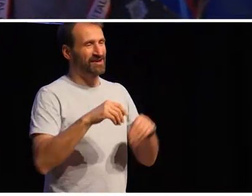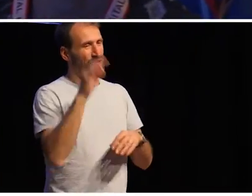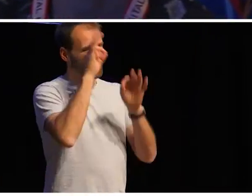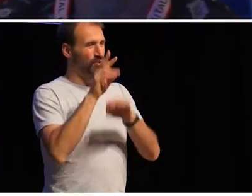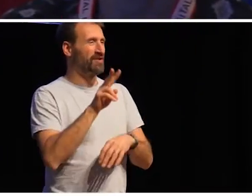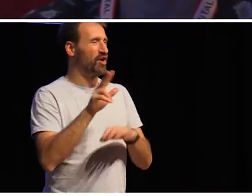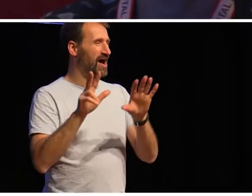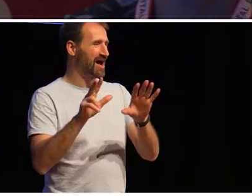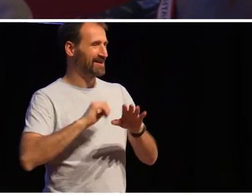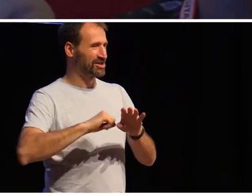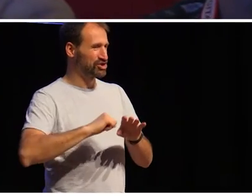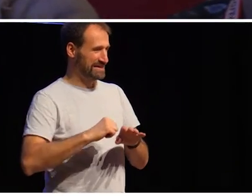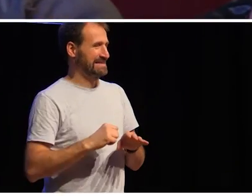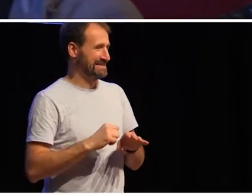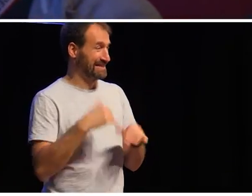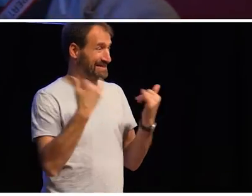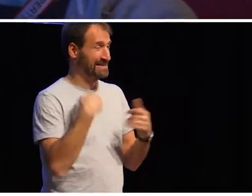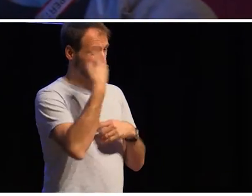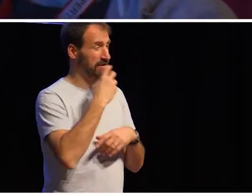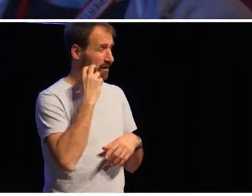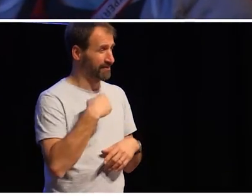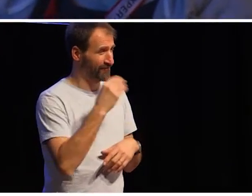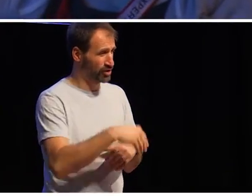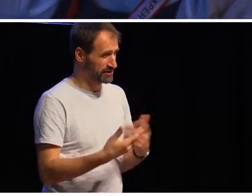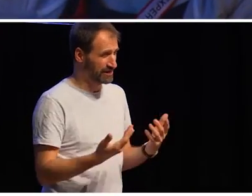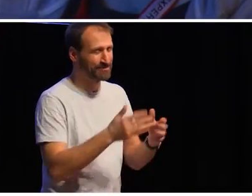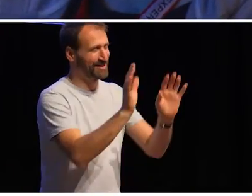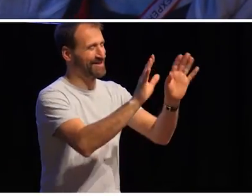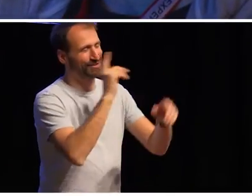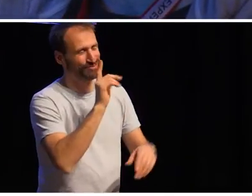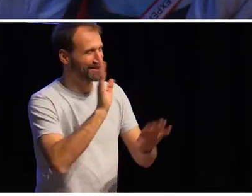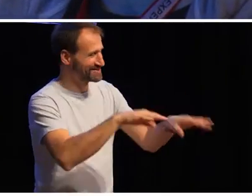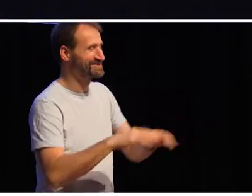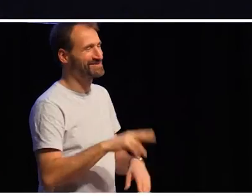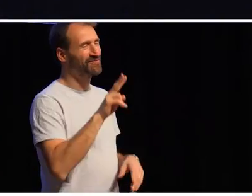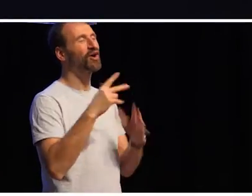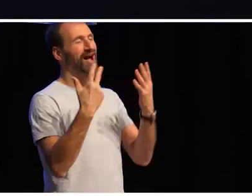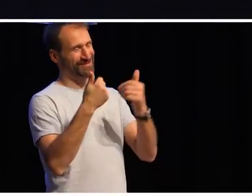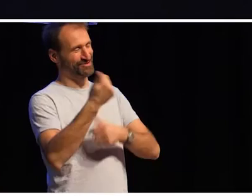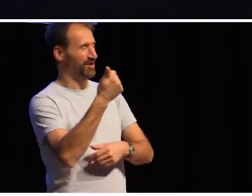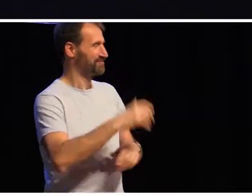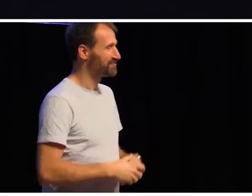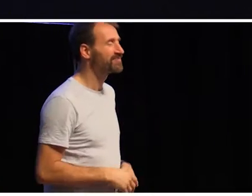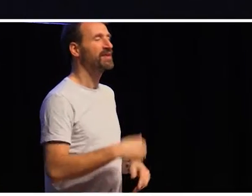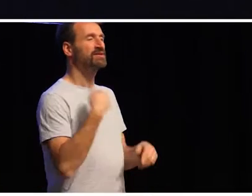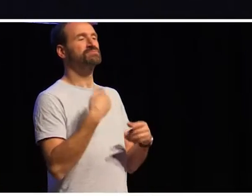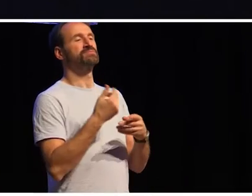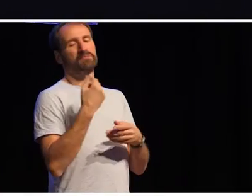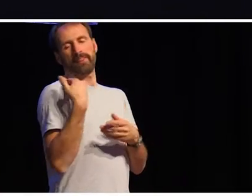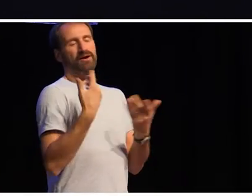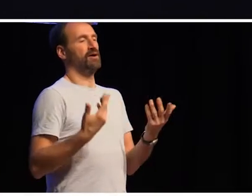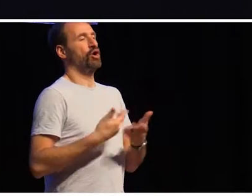V8 is great. I really like it. So what I'm going to talk about is my latest open source project, which is called